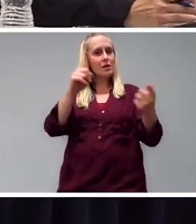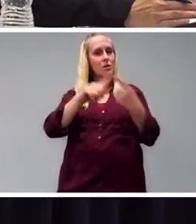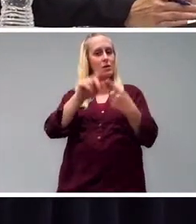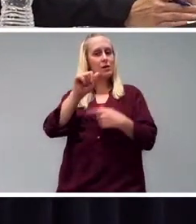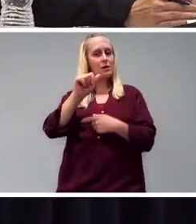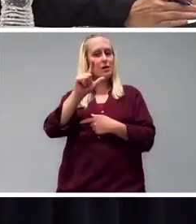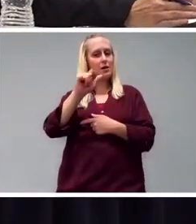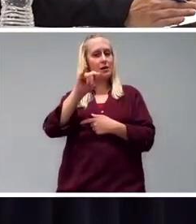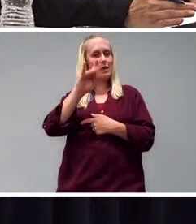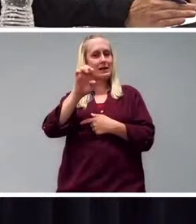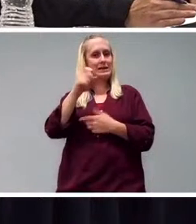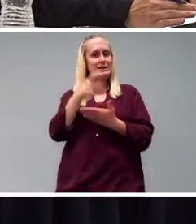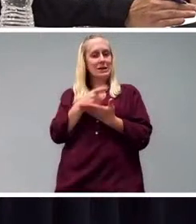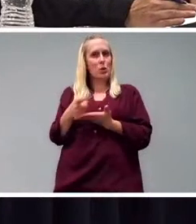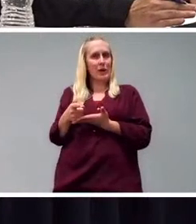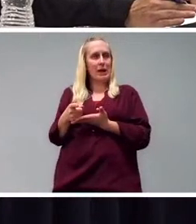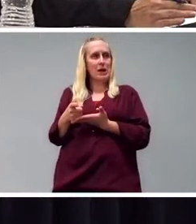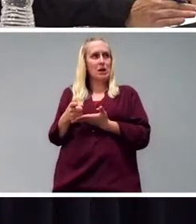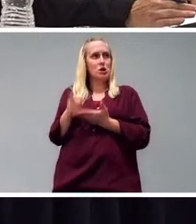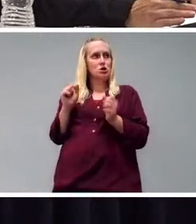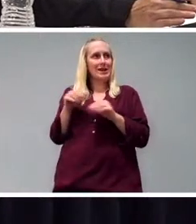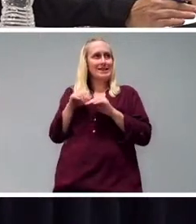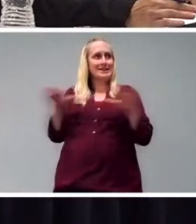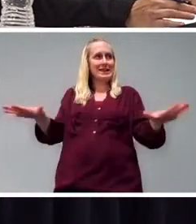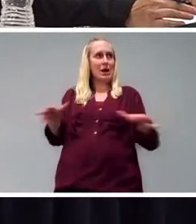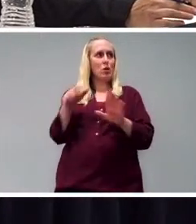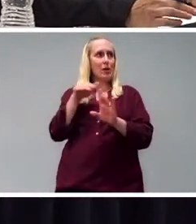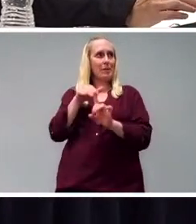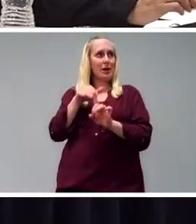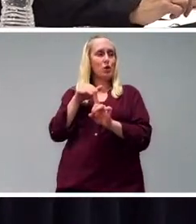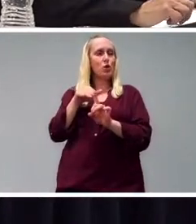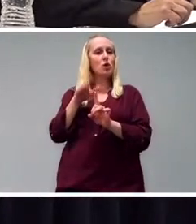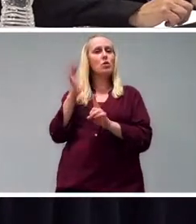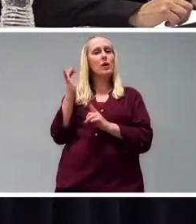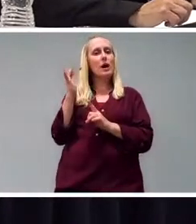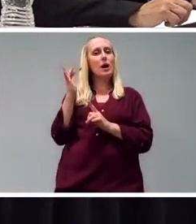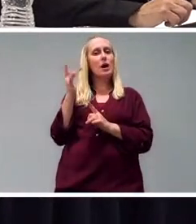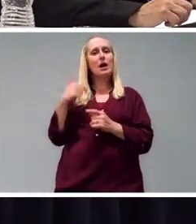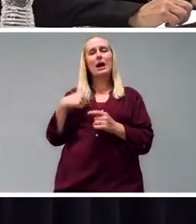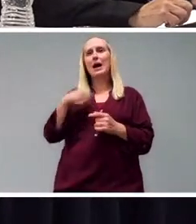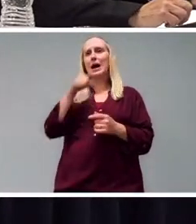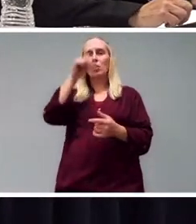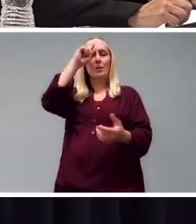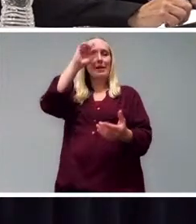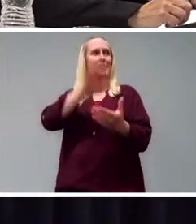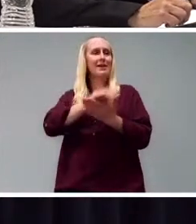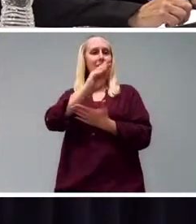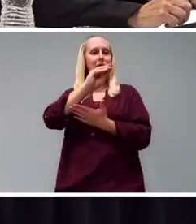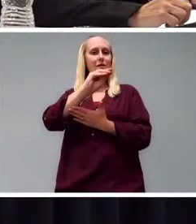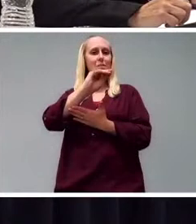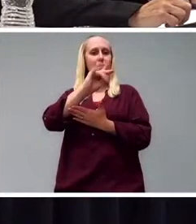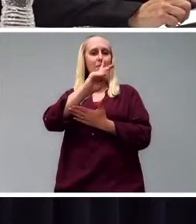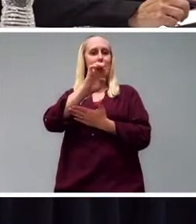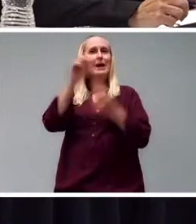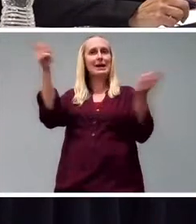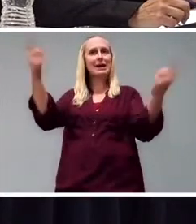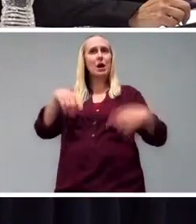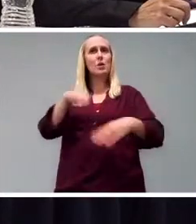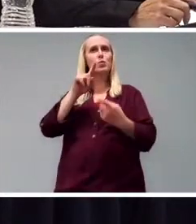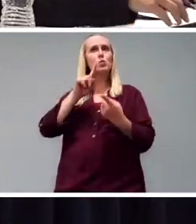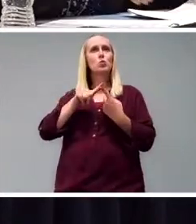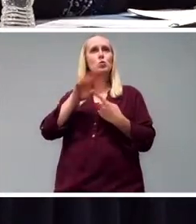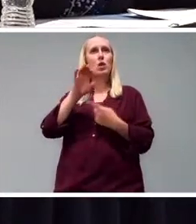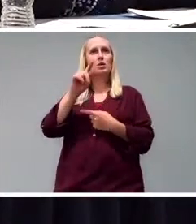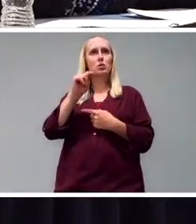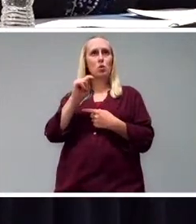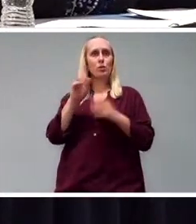within about a week, she'll just send out a reminder so that, because I don't believe Mike is going to be able to be at the October board meeting, so that we can